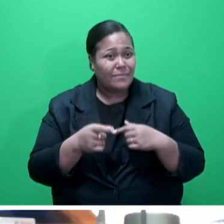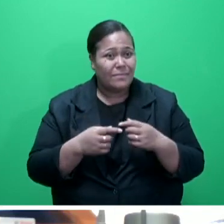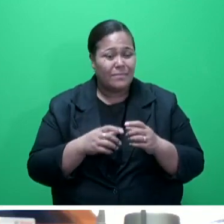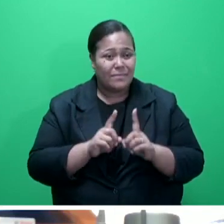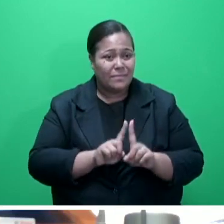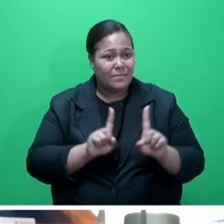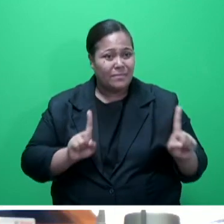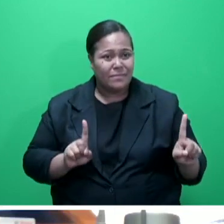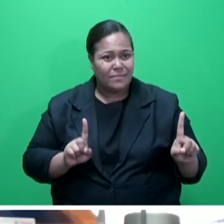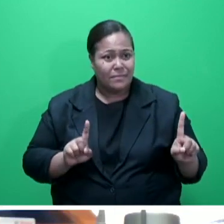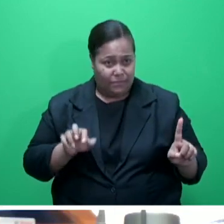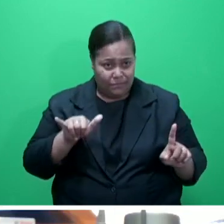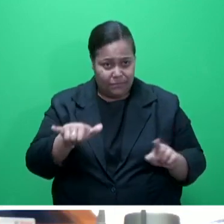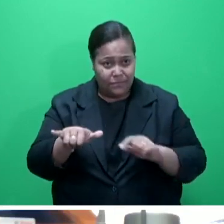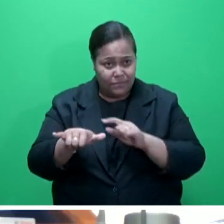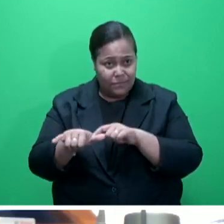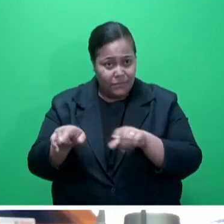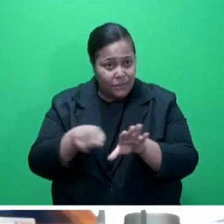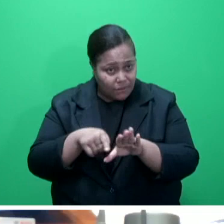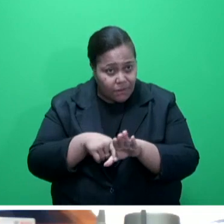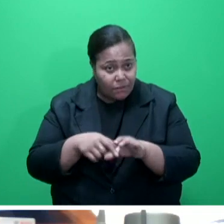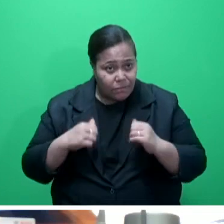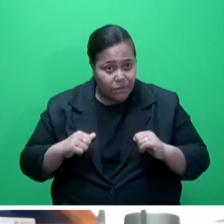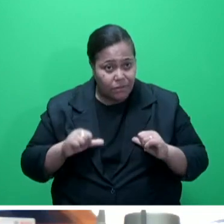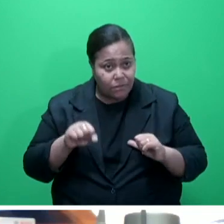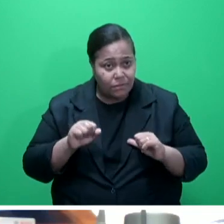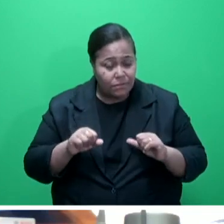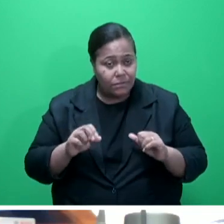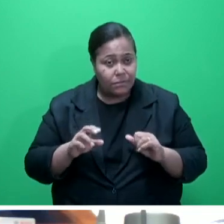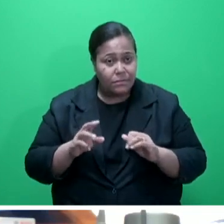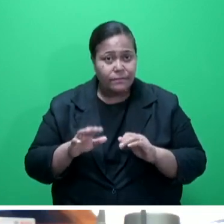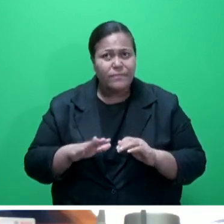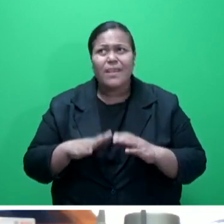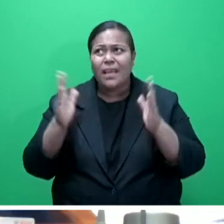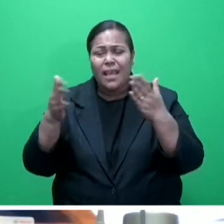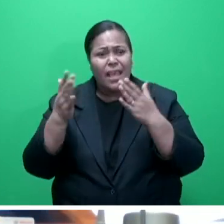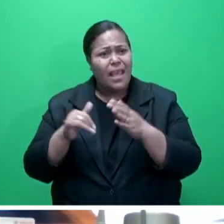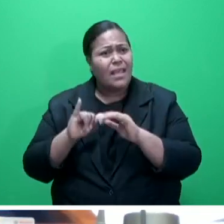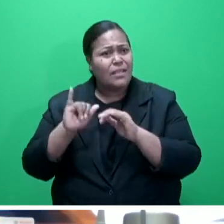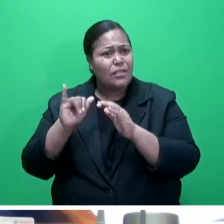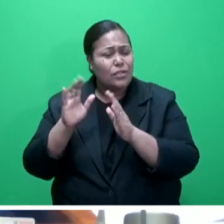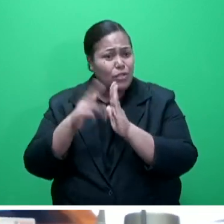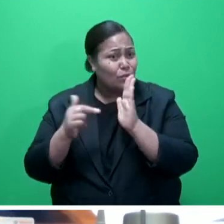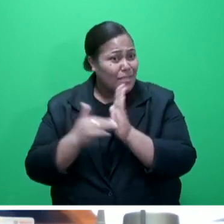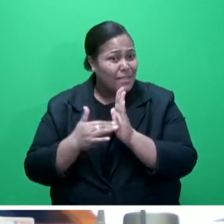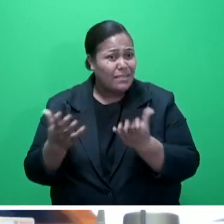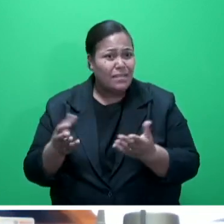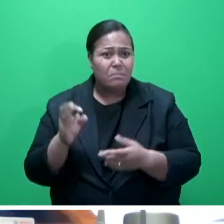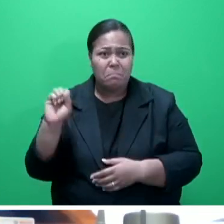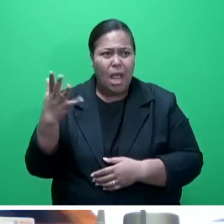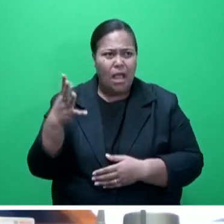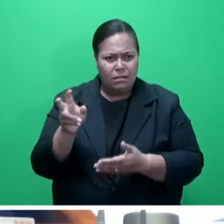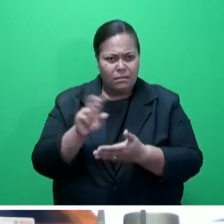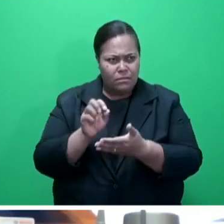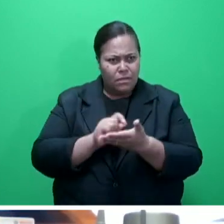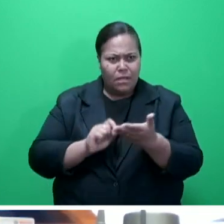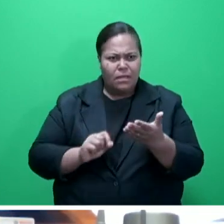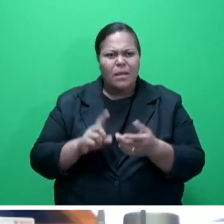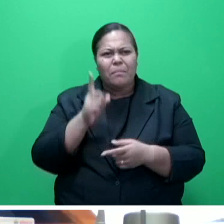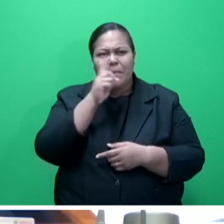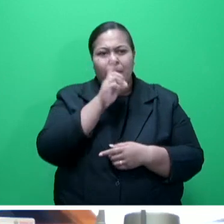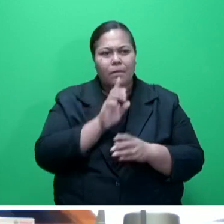themselves. I think it was there in New Zealand, where somebody wrote an article saying they complained that there are people sitting all right next to each